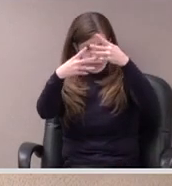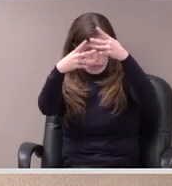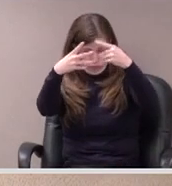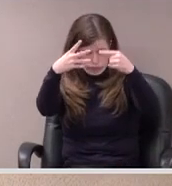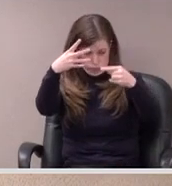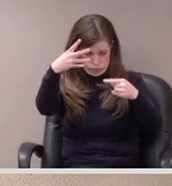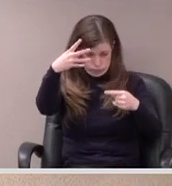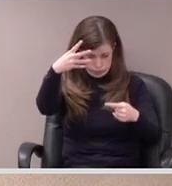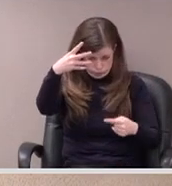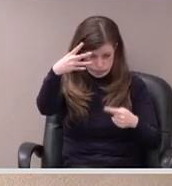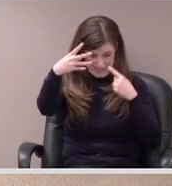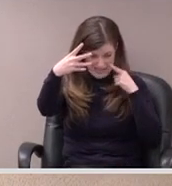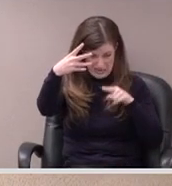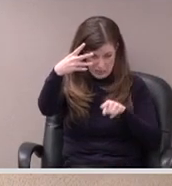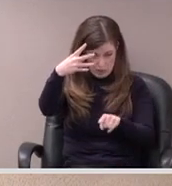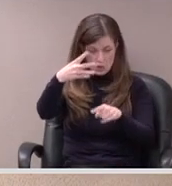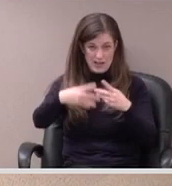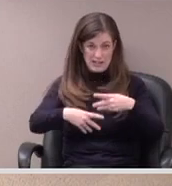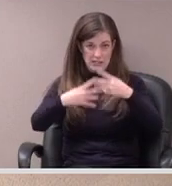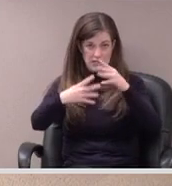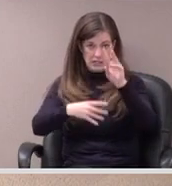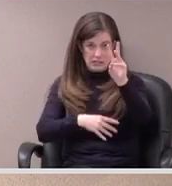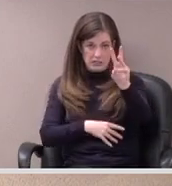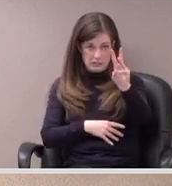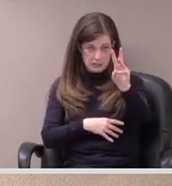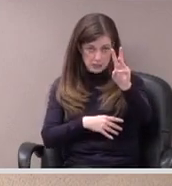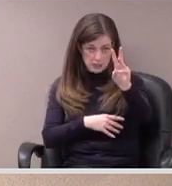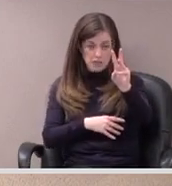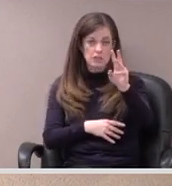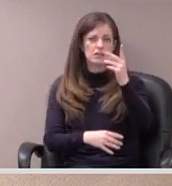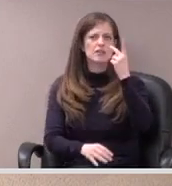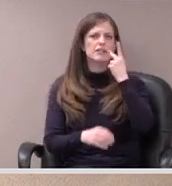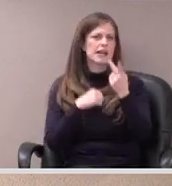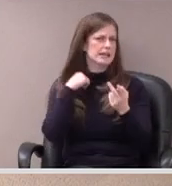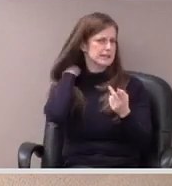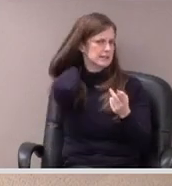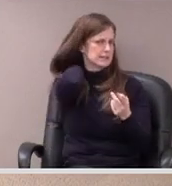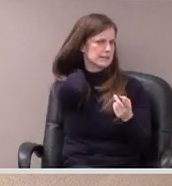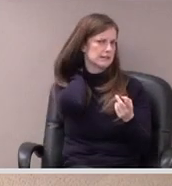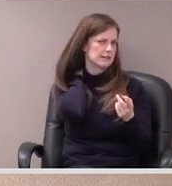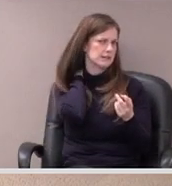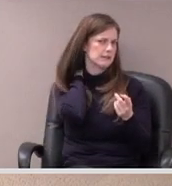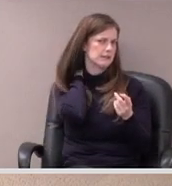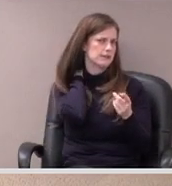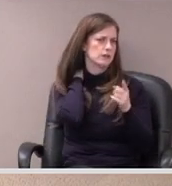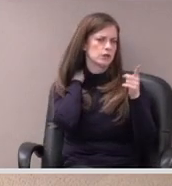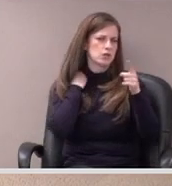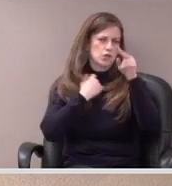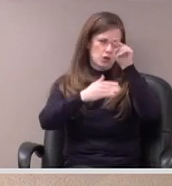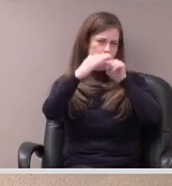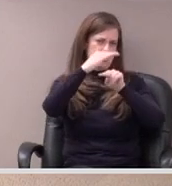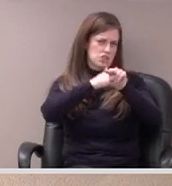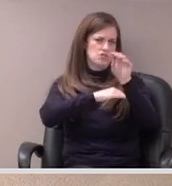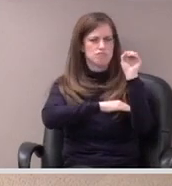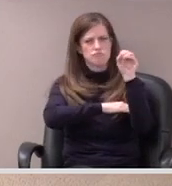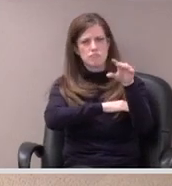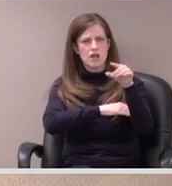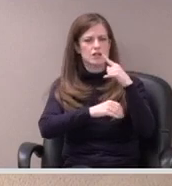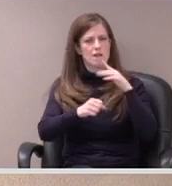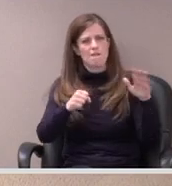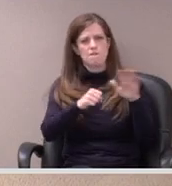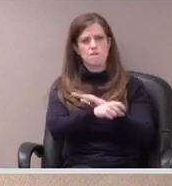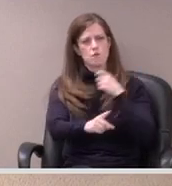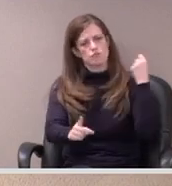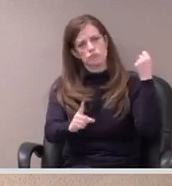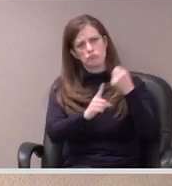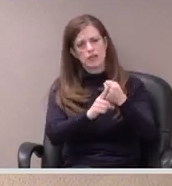to slide 6, then I see you're projecting a total hit to the